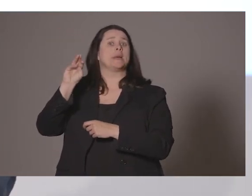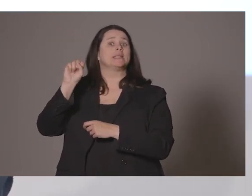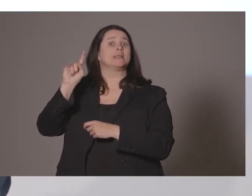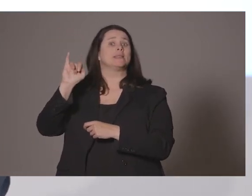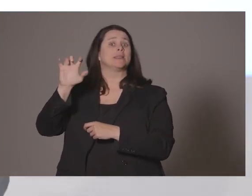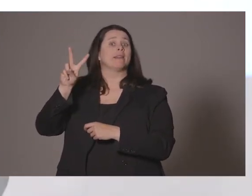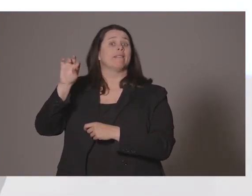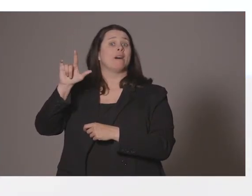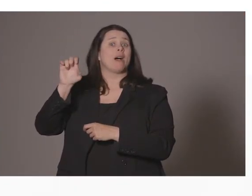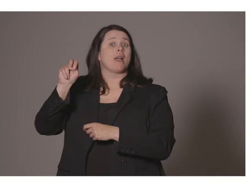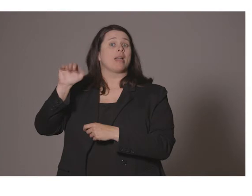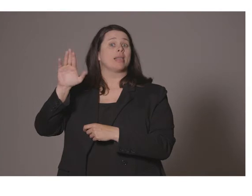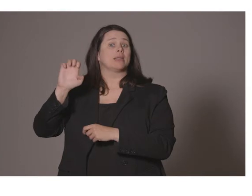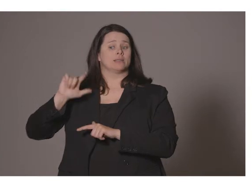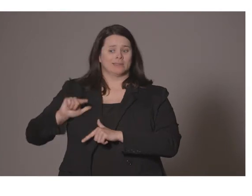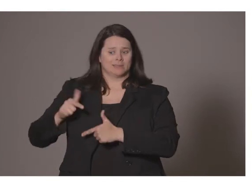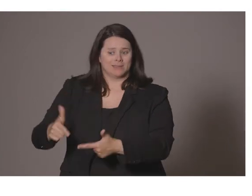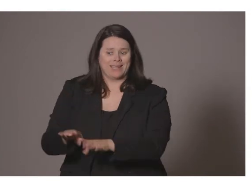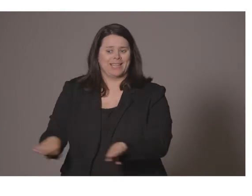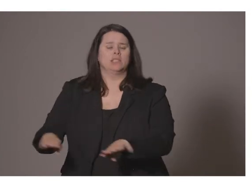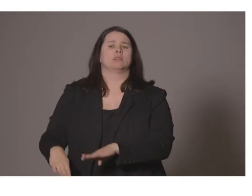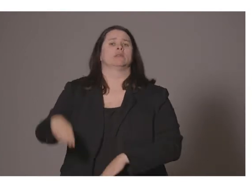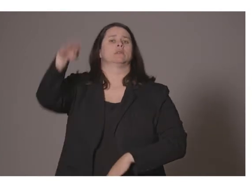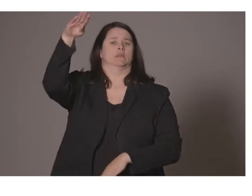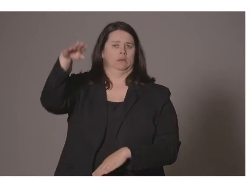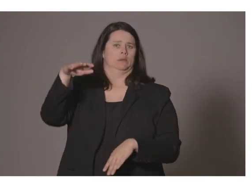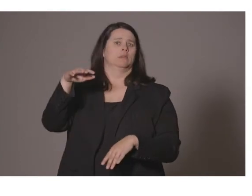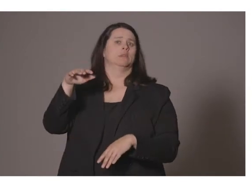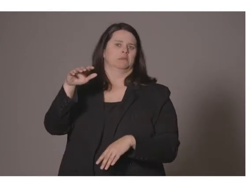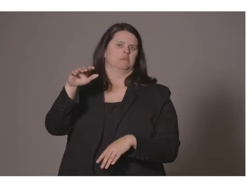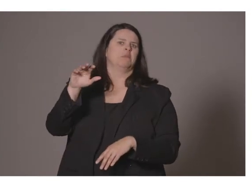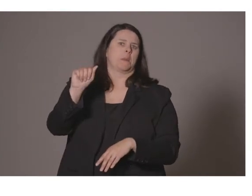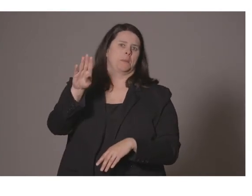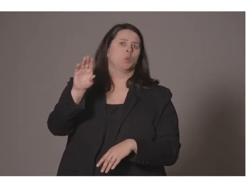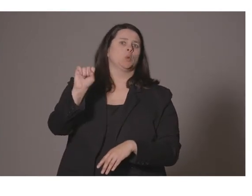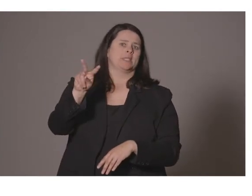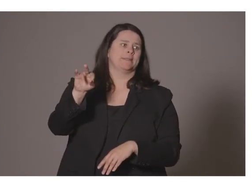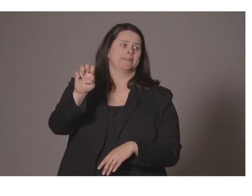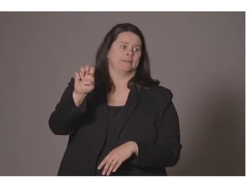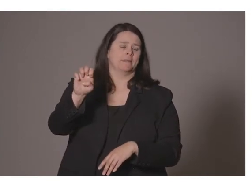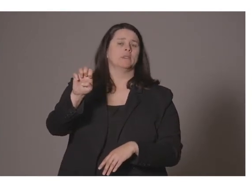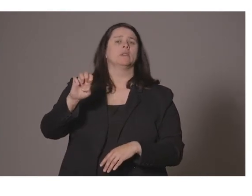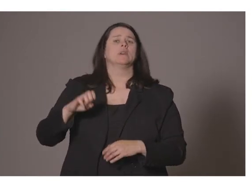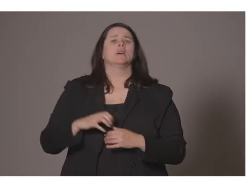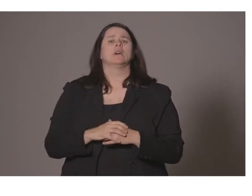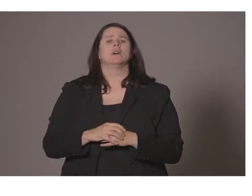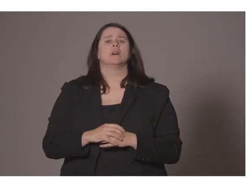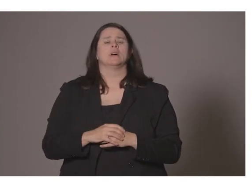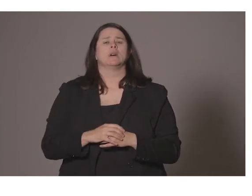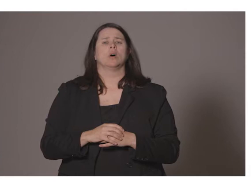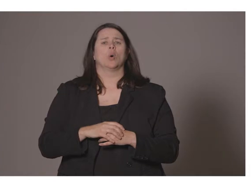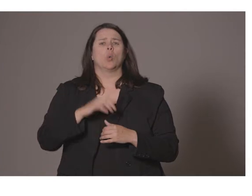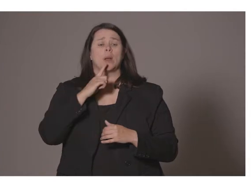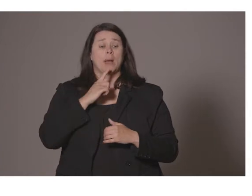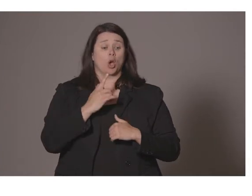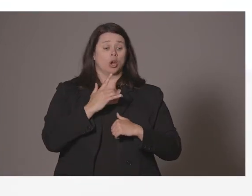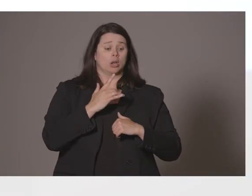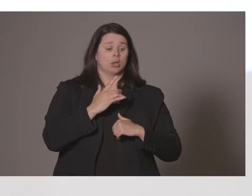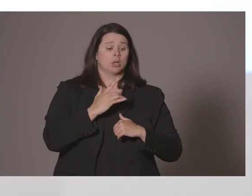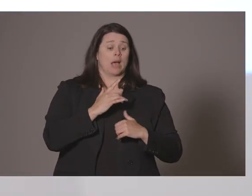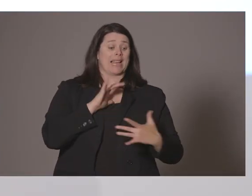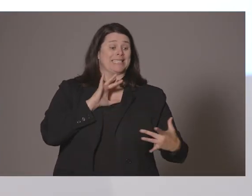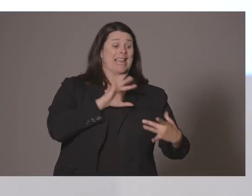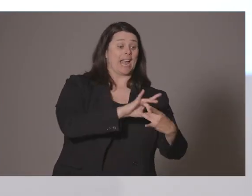later in life as well. What is the difference between developmental trauma, attachment trauma, and early childhood trauma?